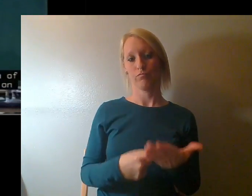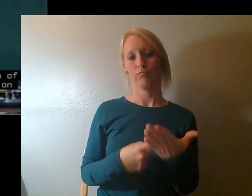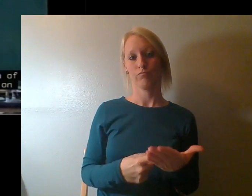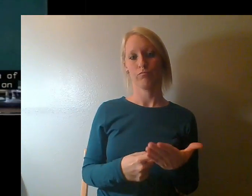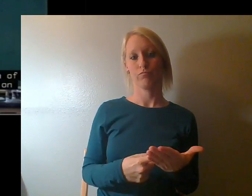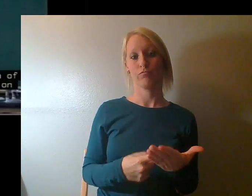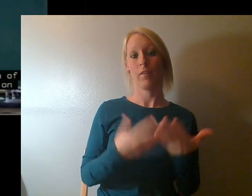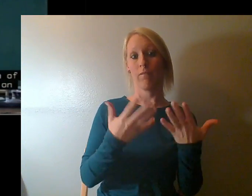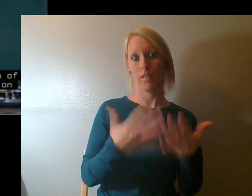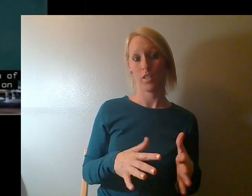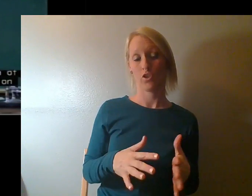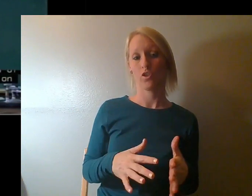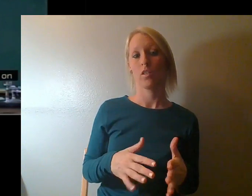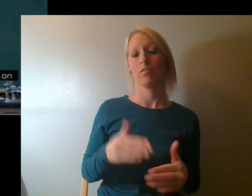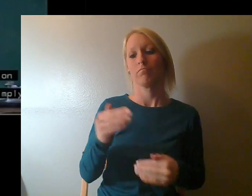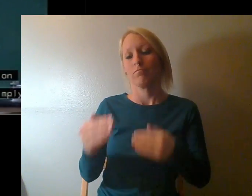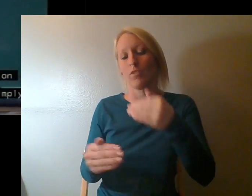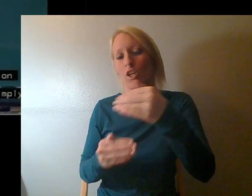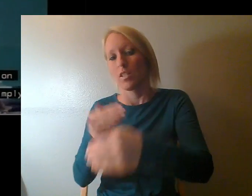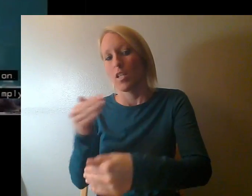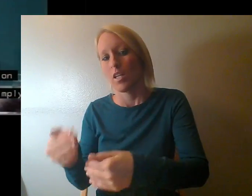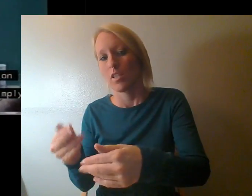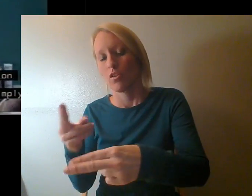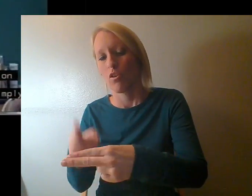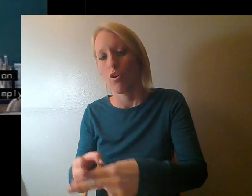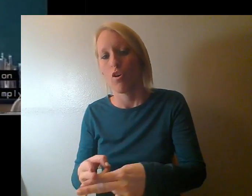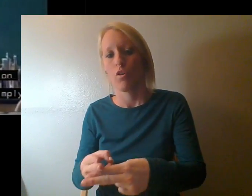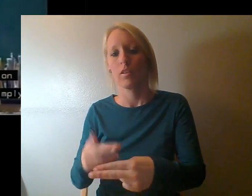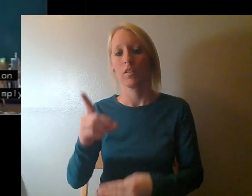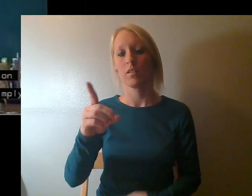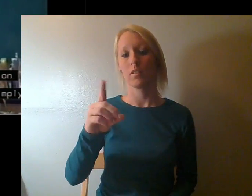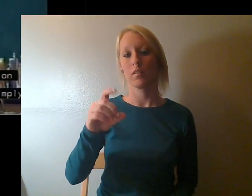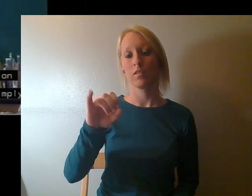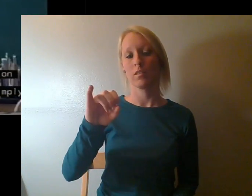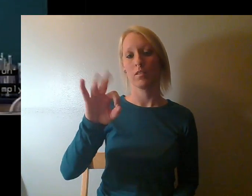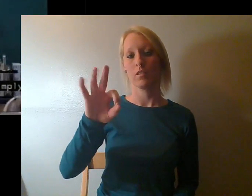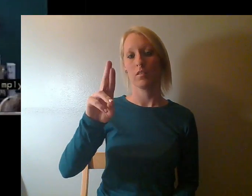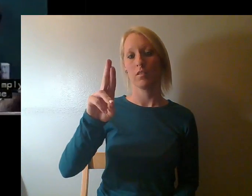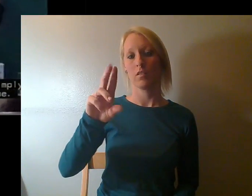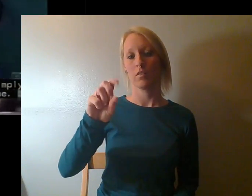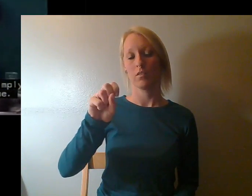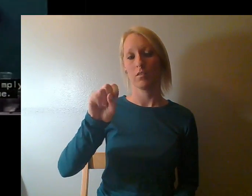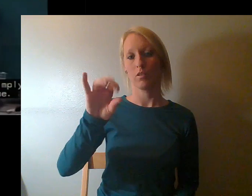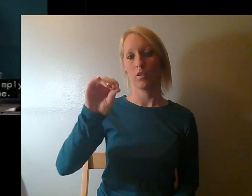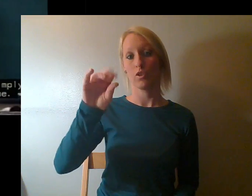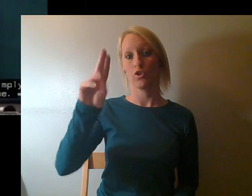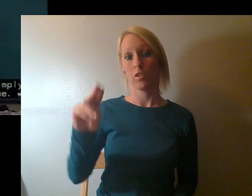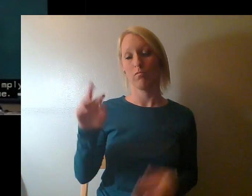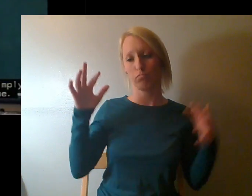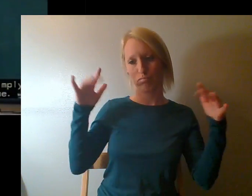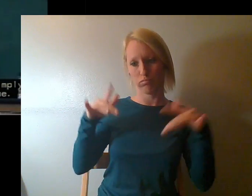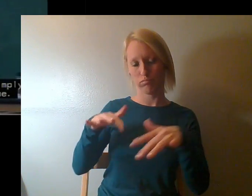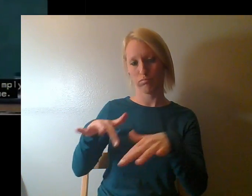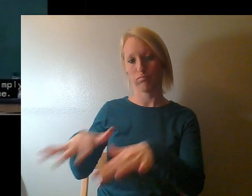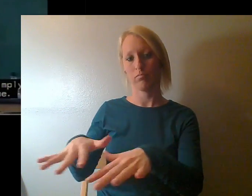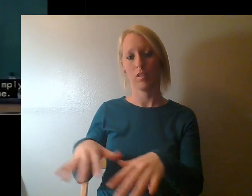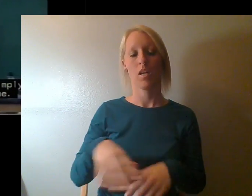osmosis. All right. First off, let's start by simply mentioning cell membrane.